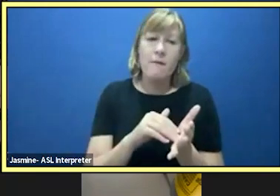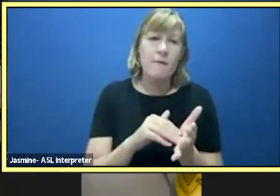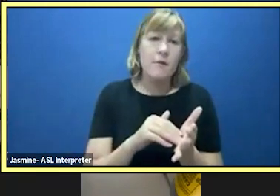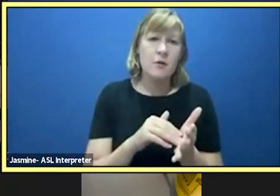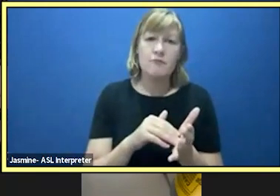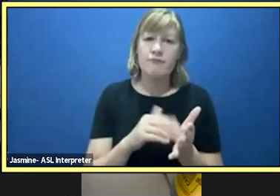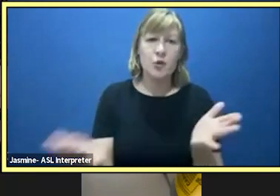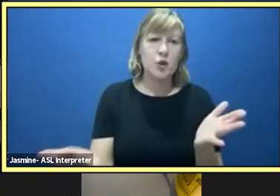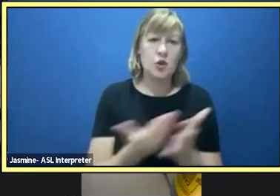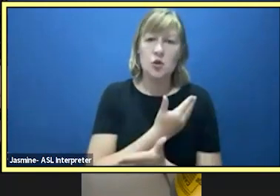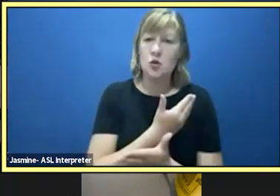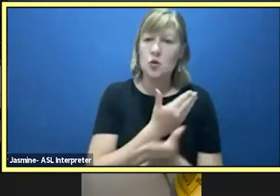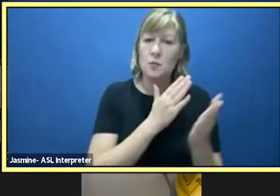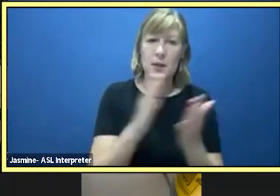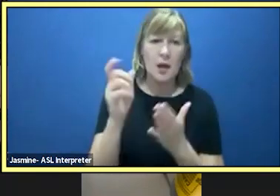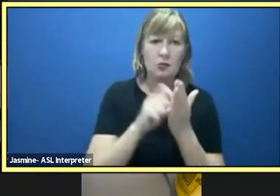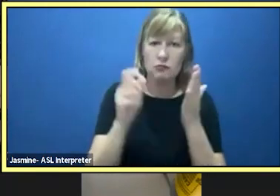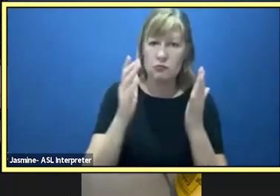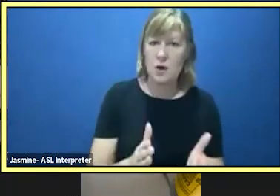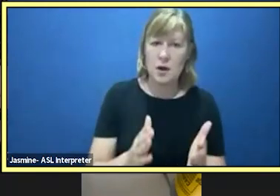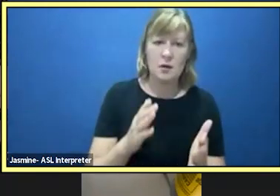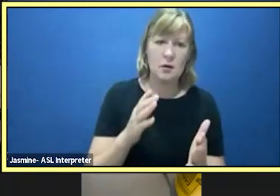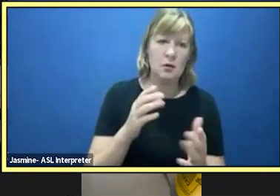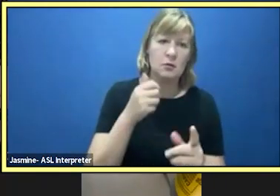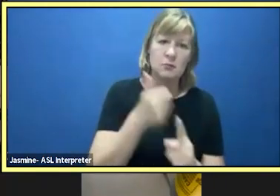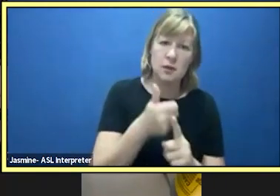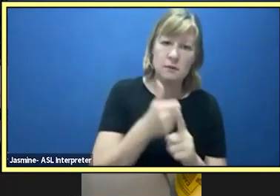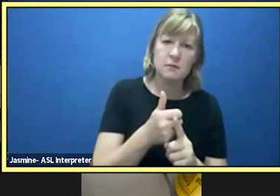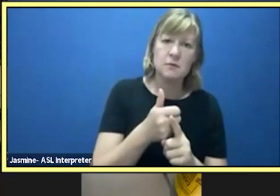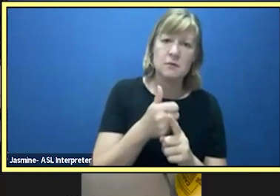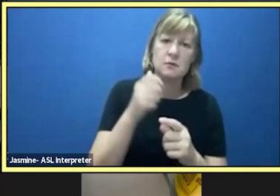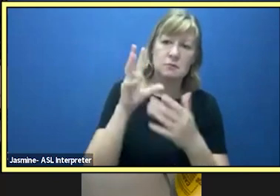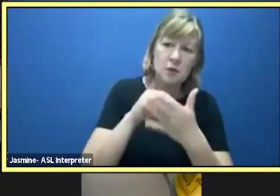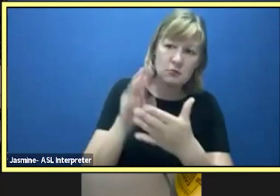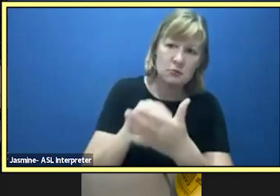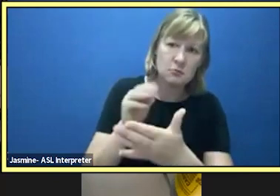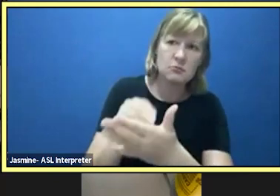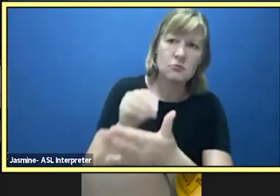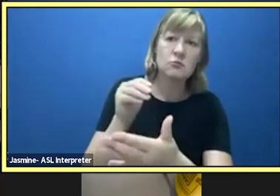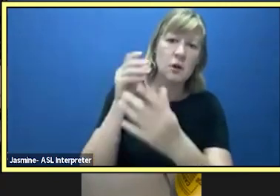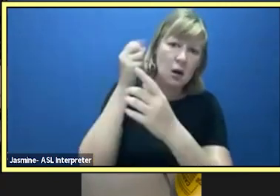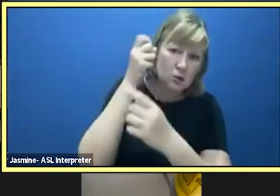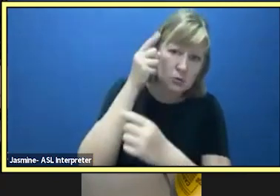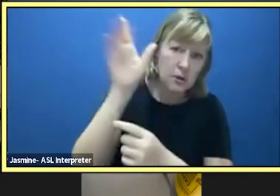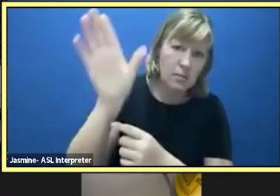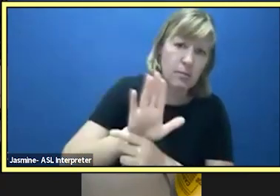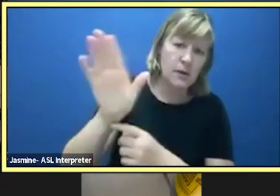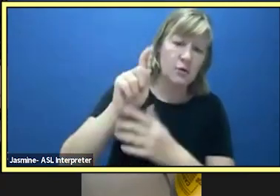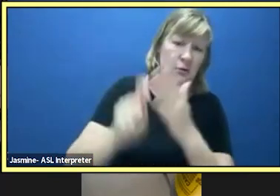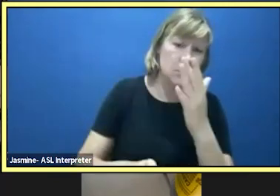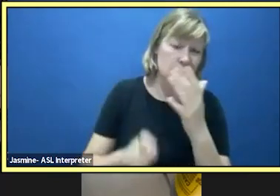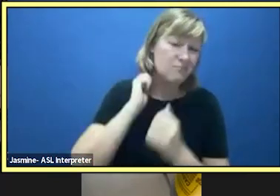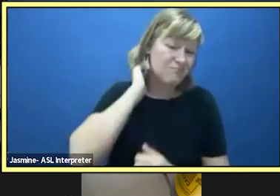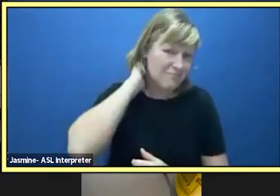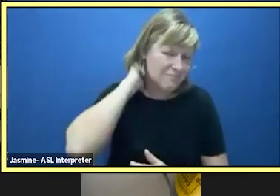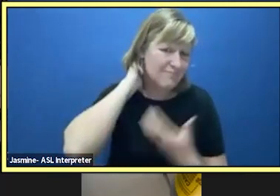in hopes that we will maybe have a chance in having the same plan writer if they picked up by a case management service,